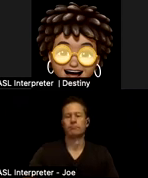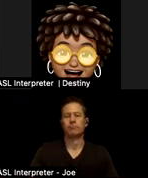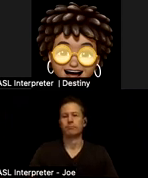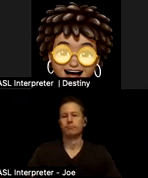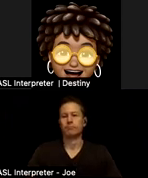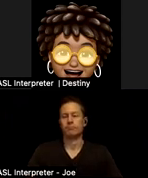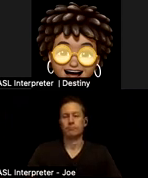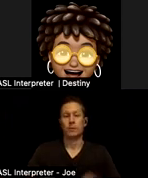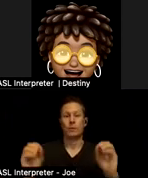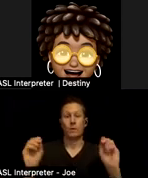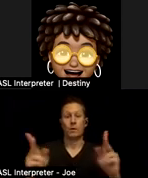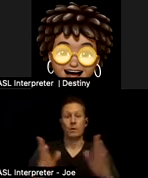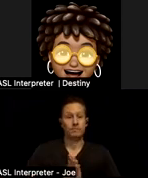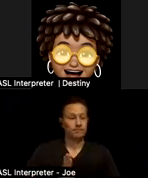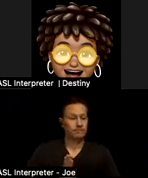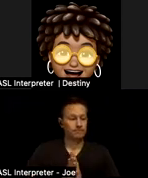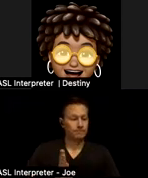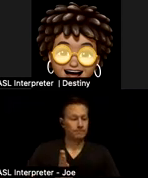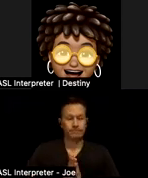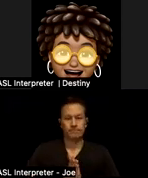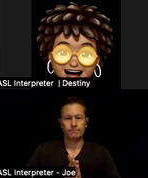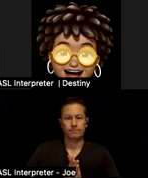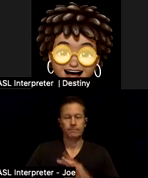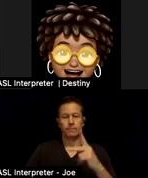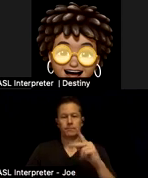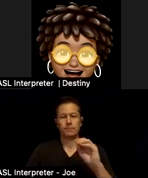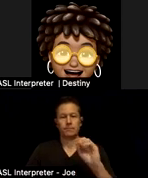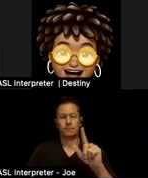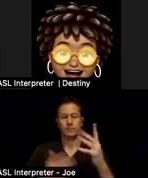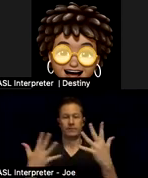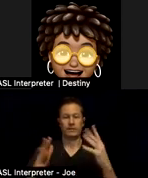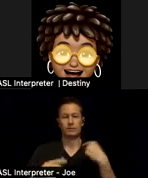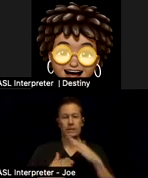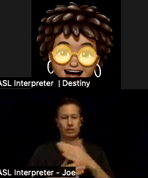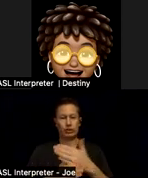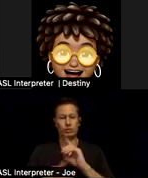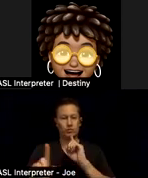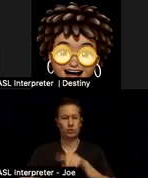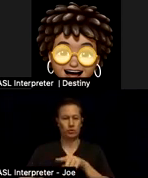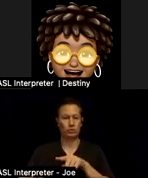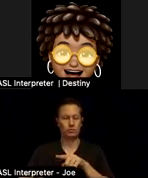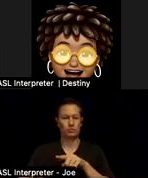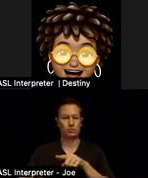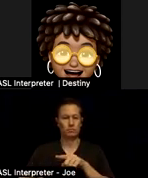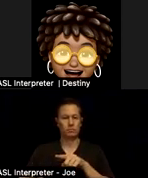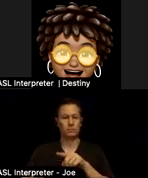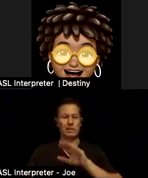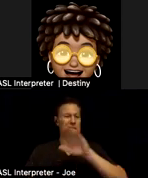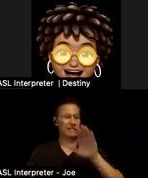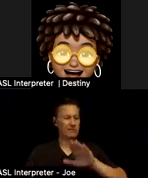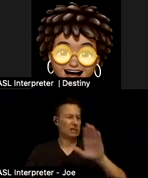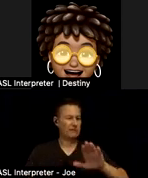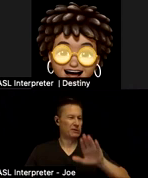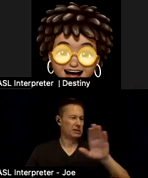All right. Ending the poll and sharing the results. Never, never, never, never.